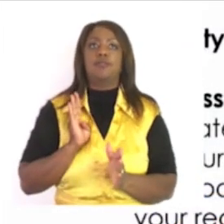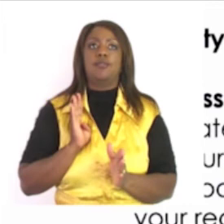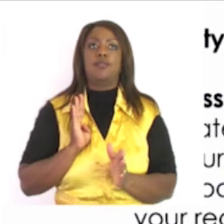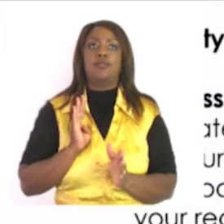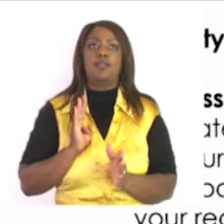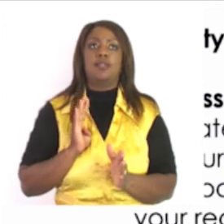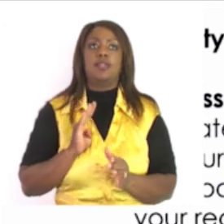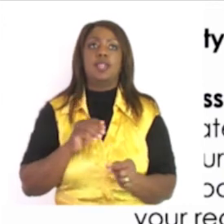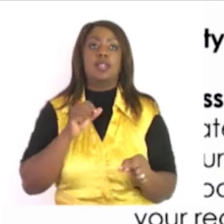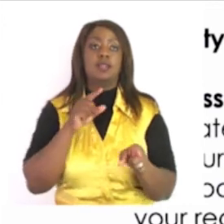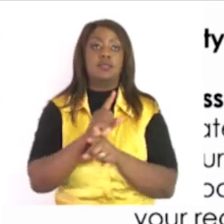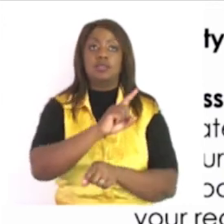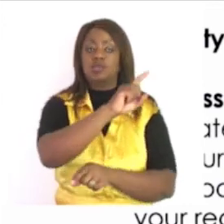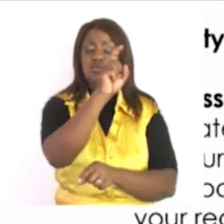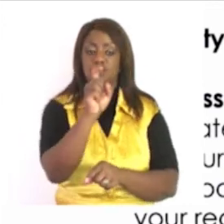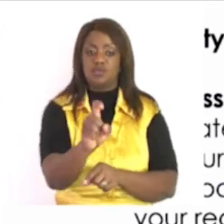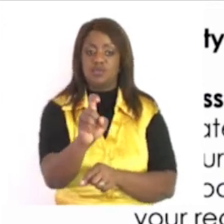So the first question there